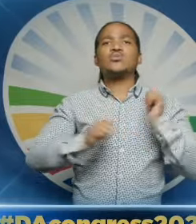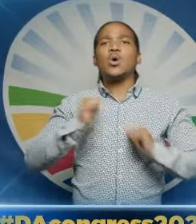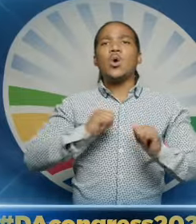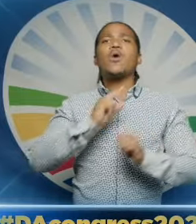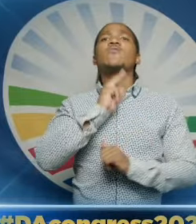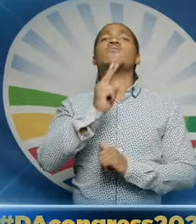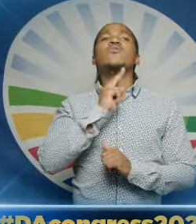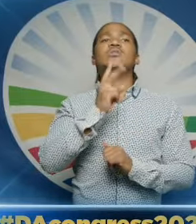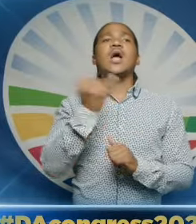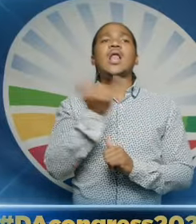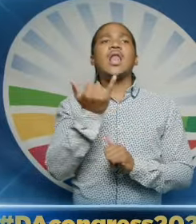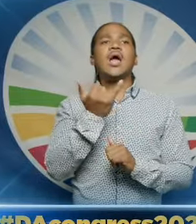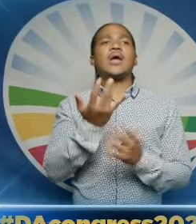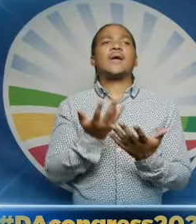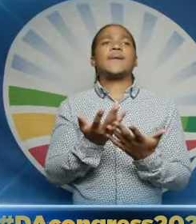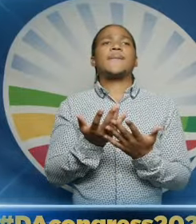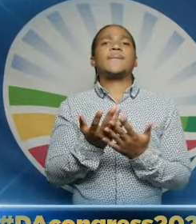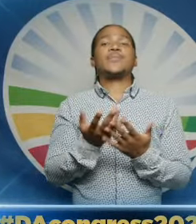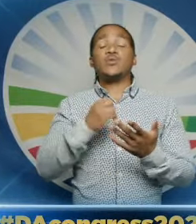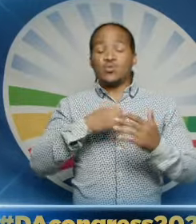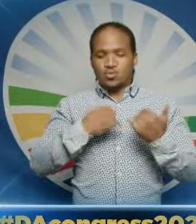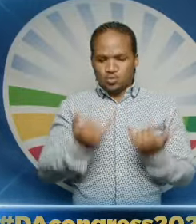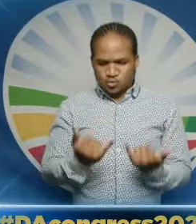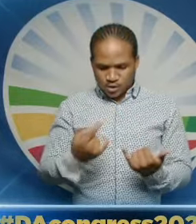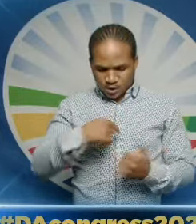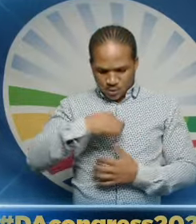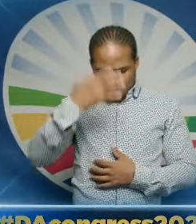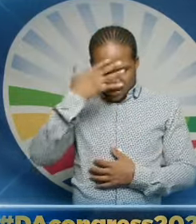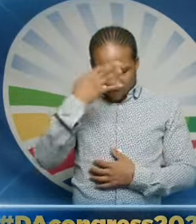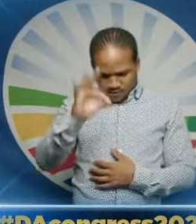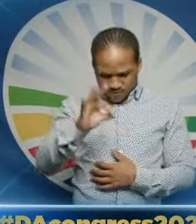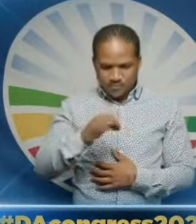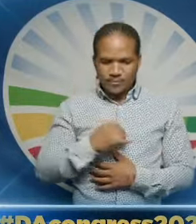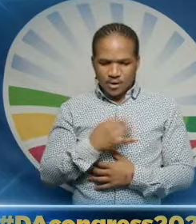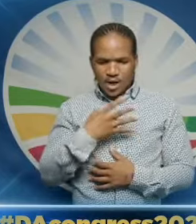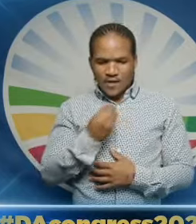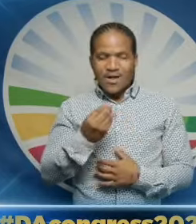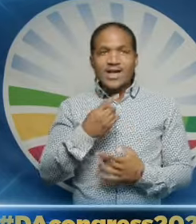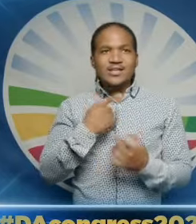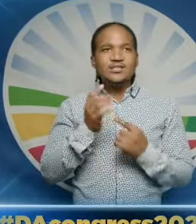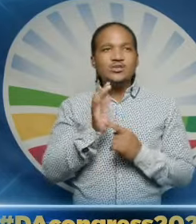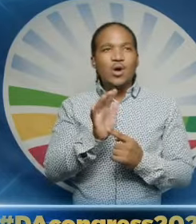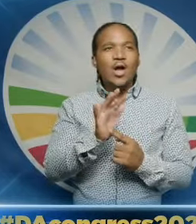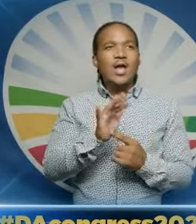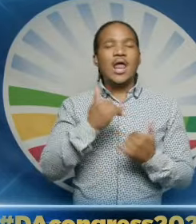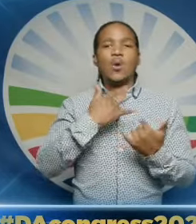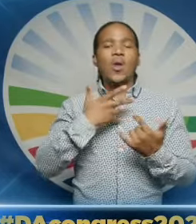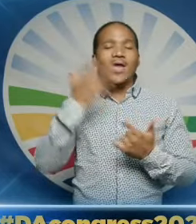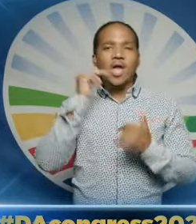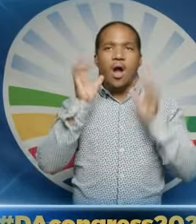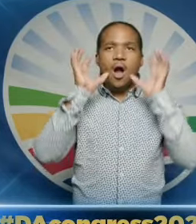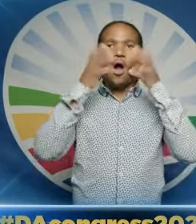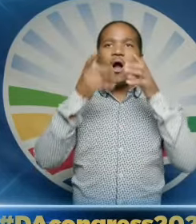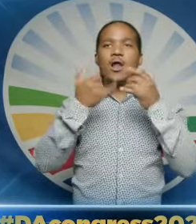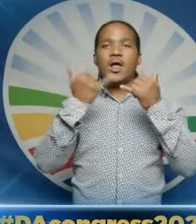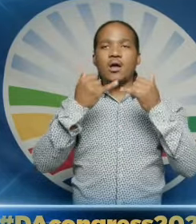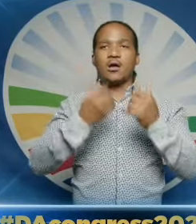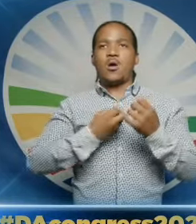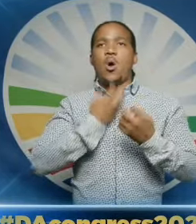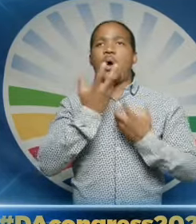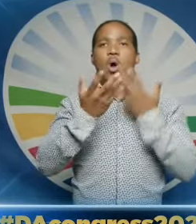heard as young people. To the ANC government, they will hear the roar of the young lions.